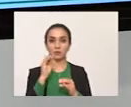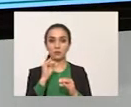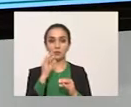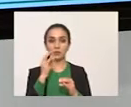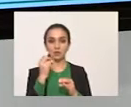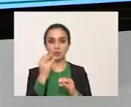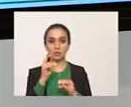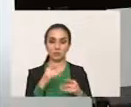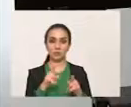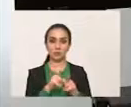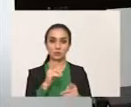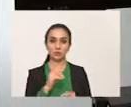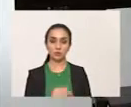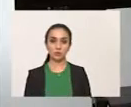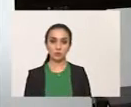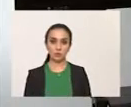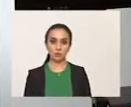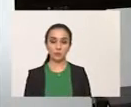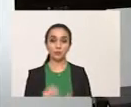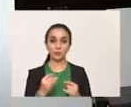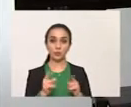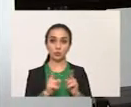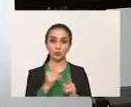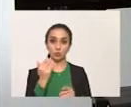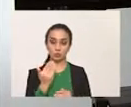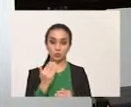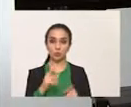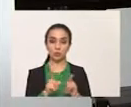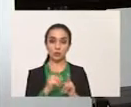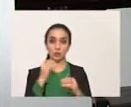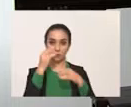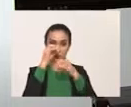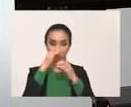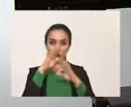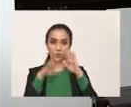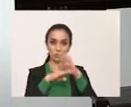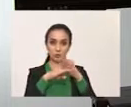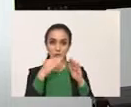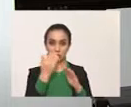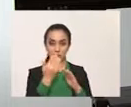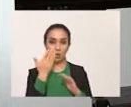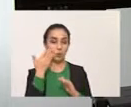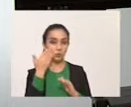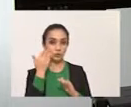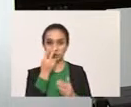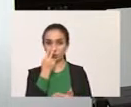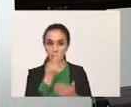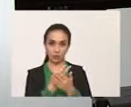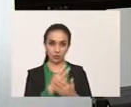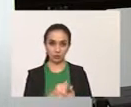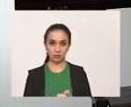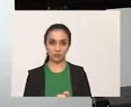fikatsan, xlorofil mavjuddir. Shuning uchun ular mikroskop ostida oson